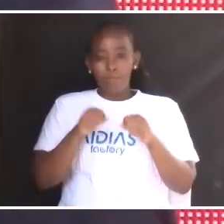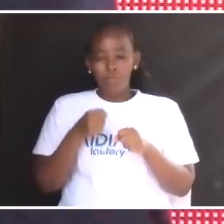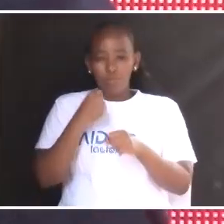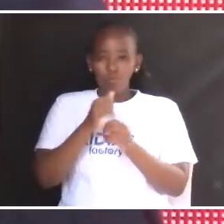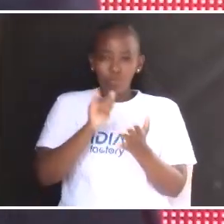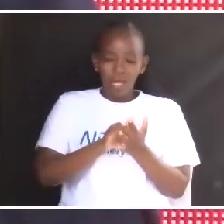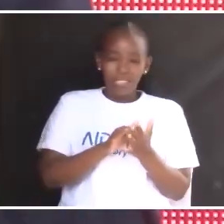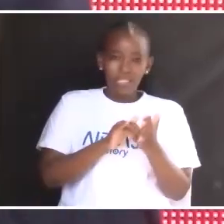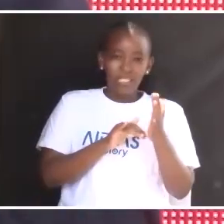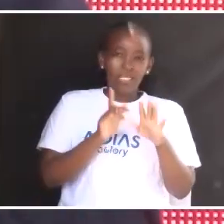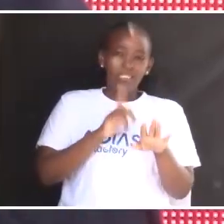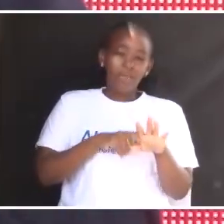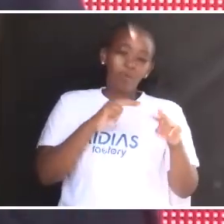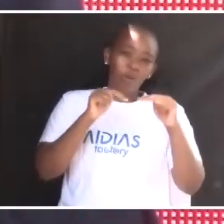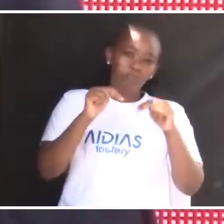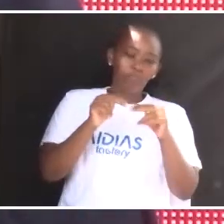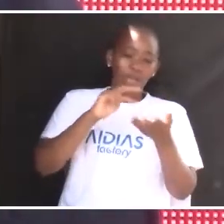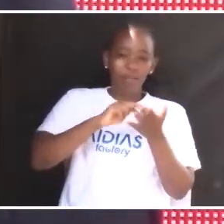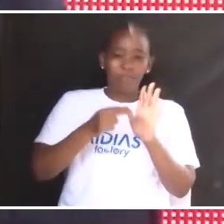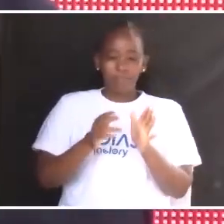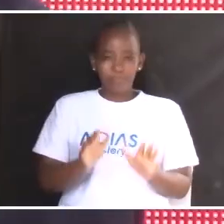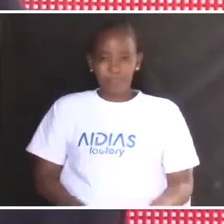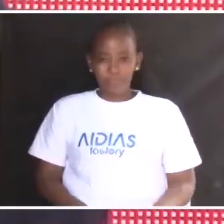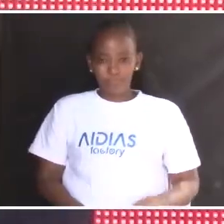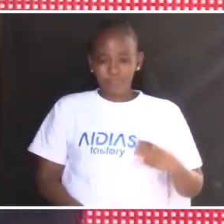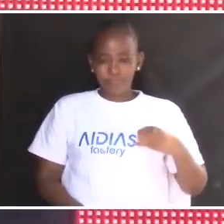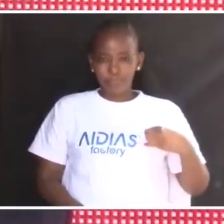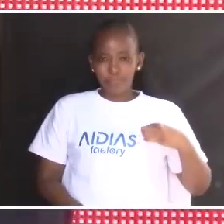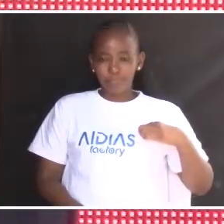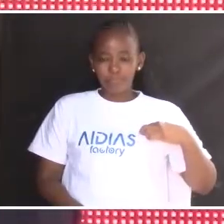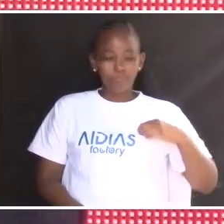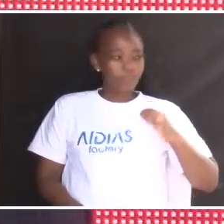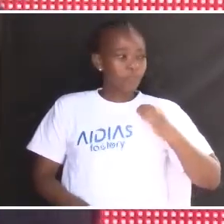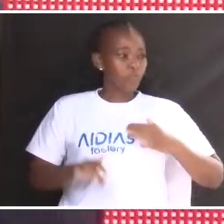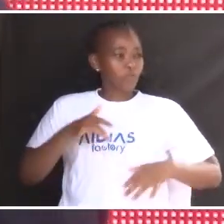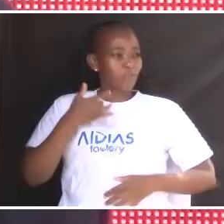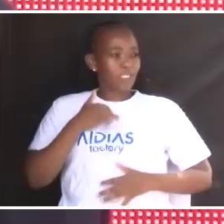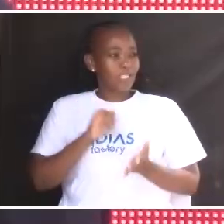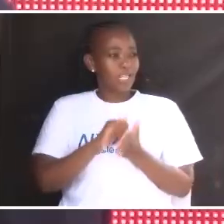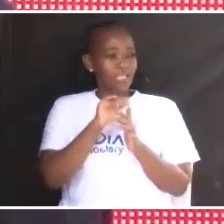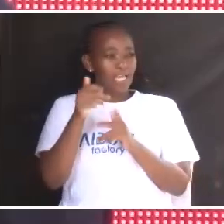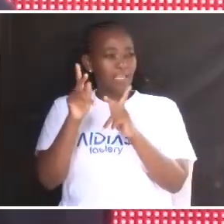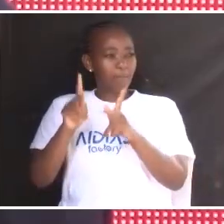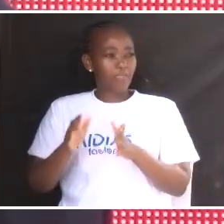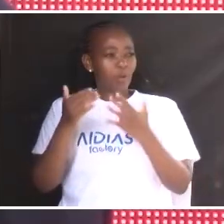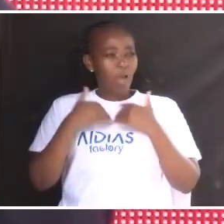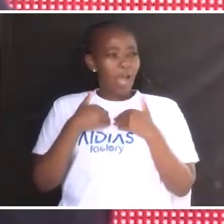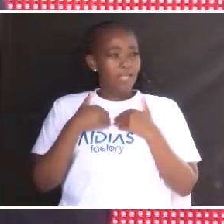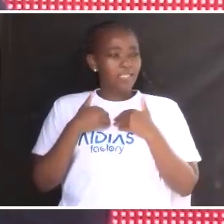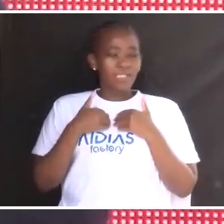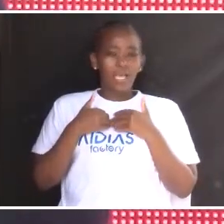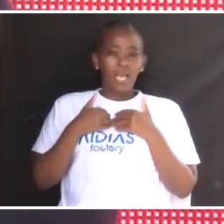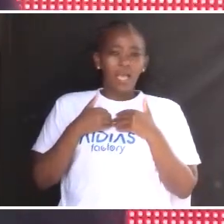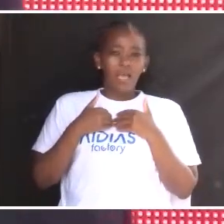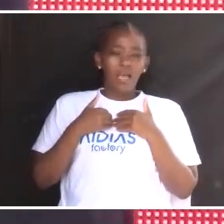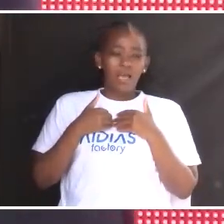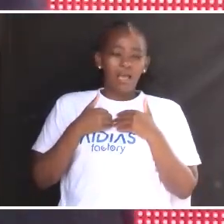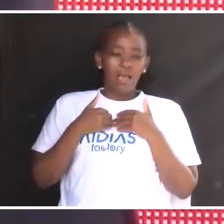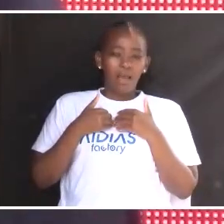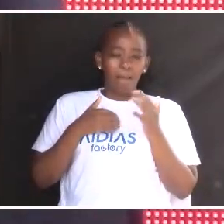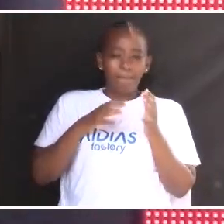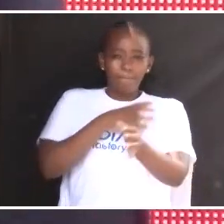that when you are negotiating a contract, where you feel that the other party has a higher bargaining power than